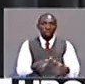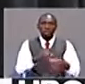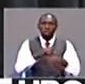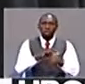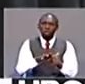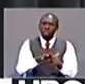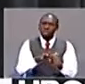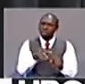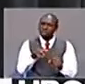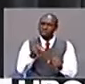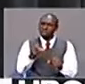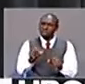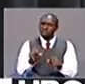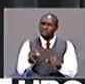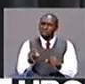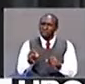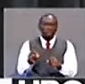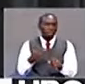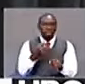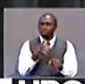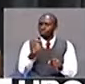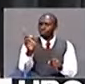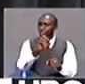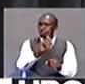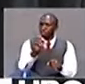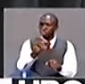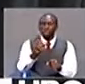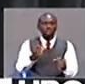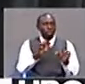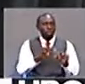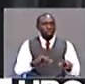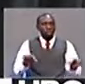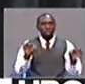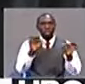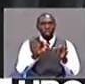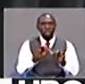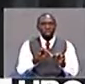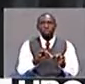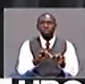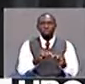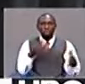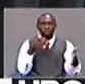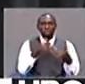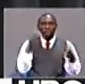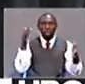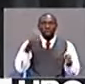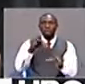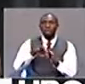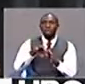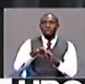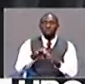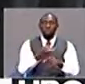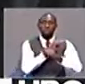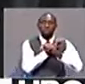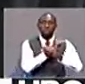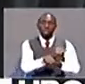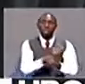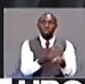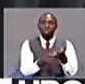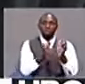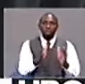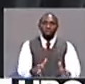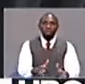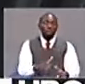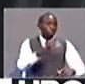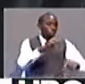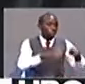no, we should suspend the elections so that we could really protect all Ugandans. He was not in politics,